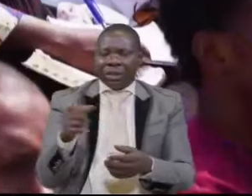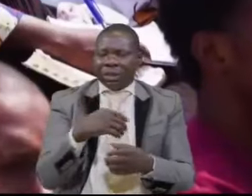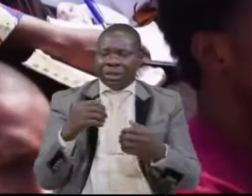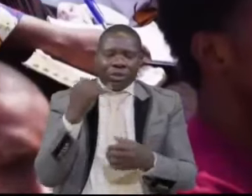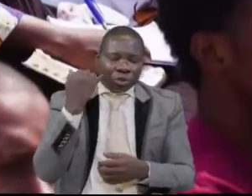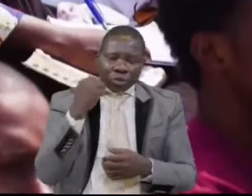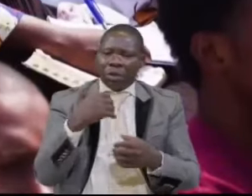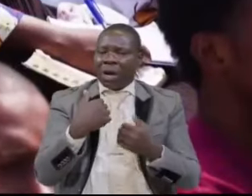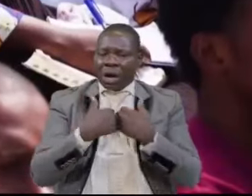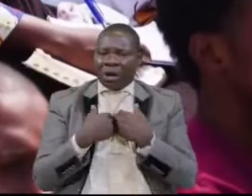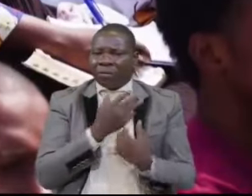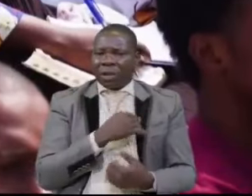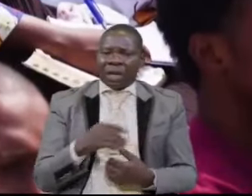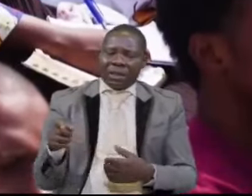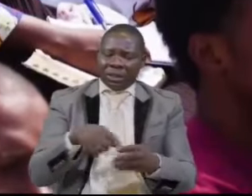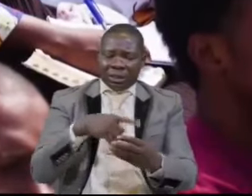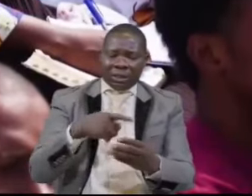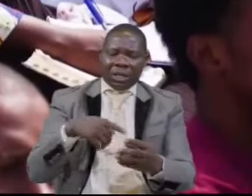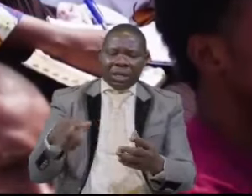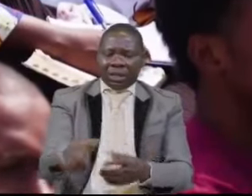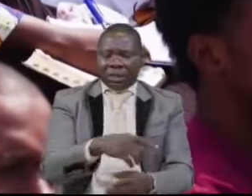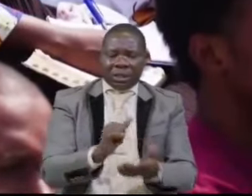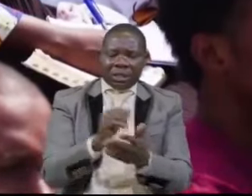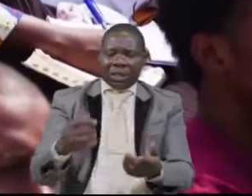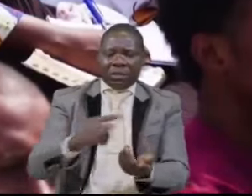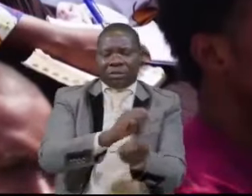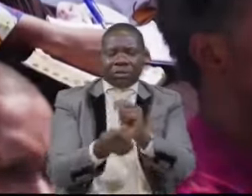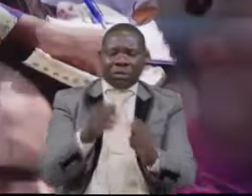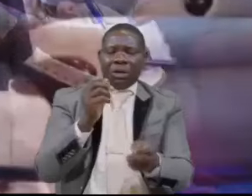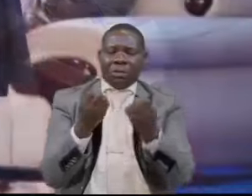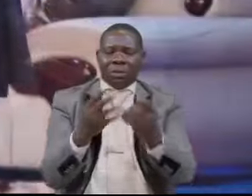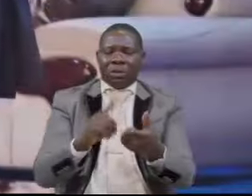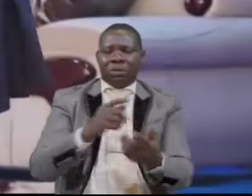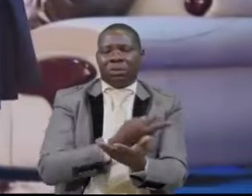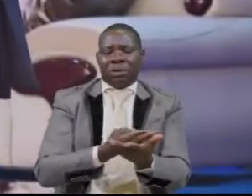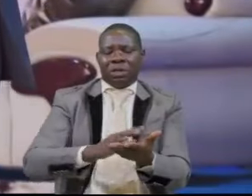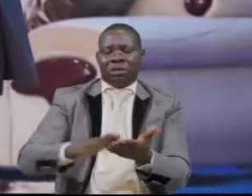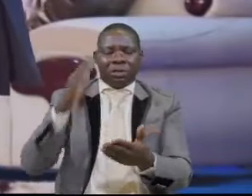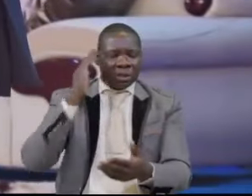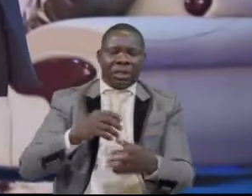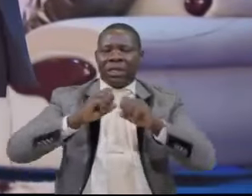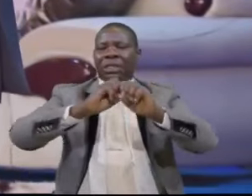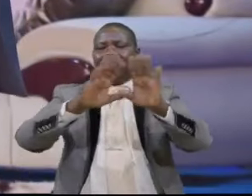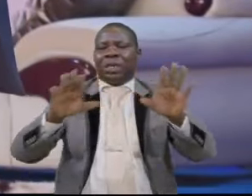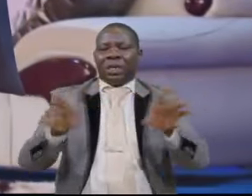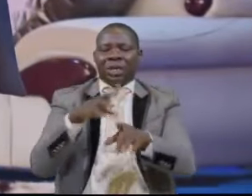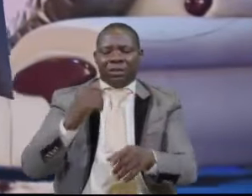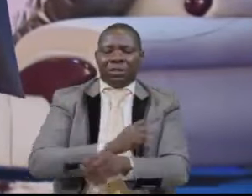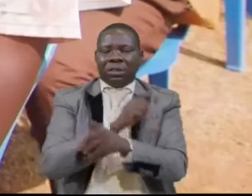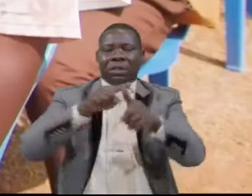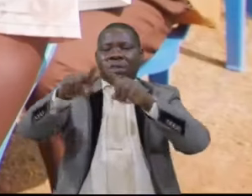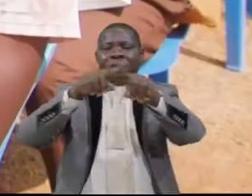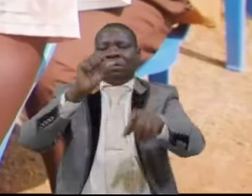that turn many to righteousness shall shine as the stars forever and